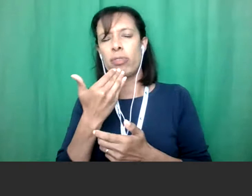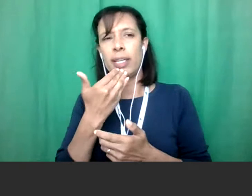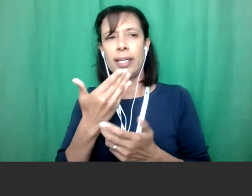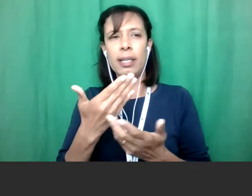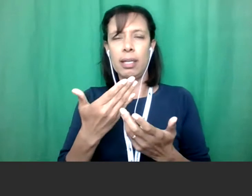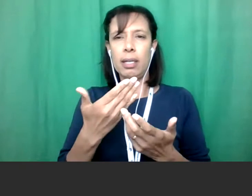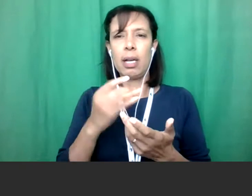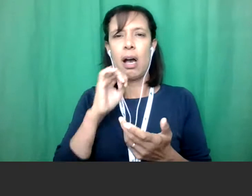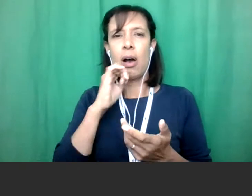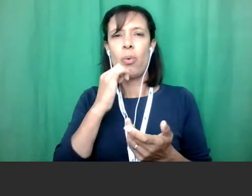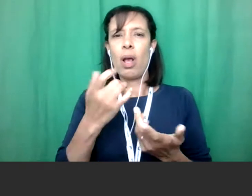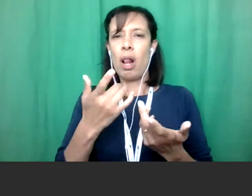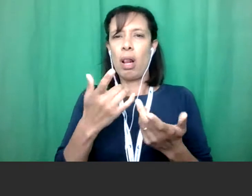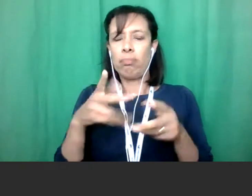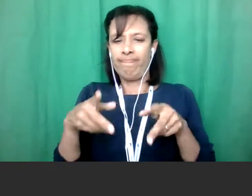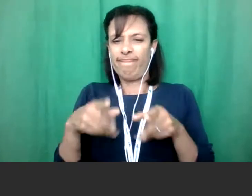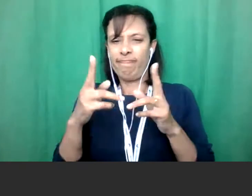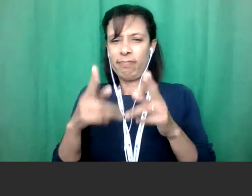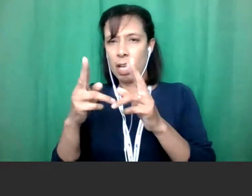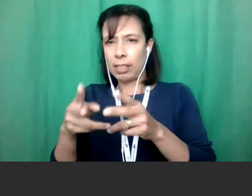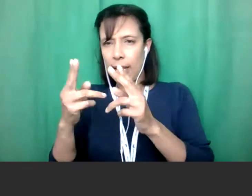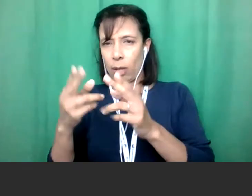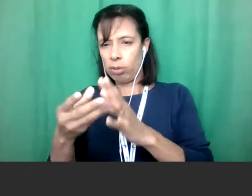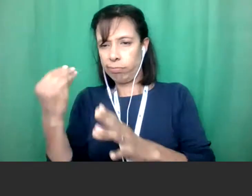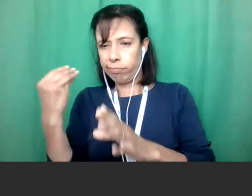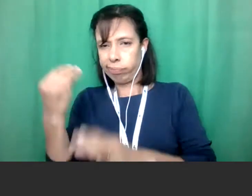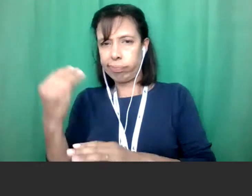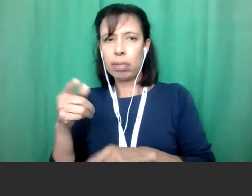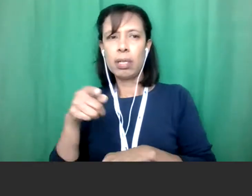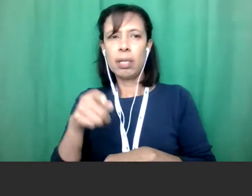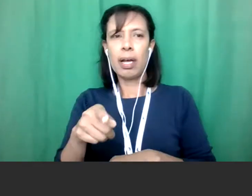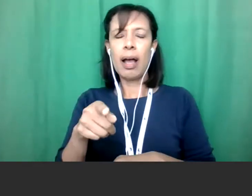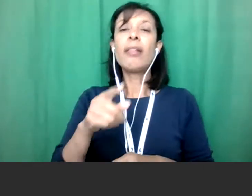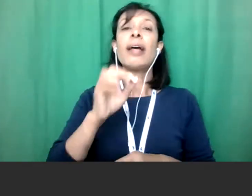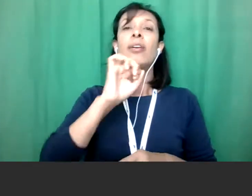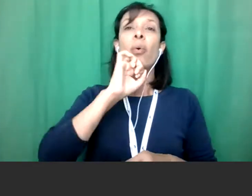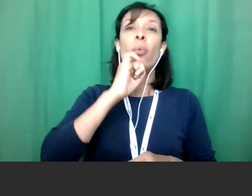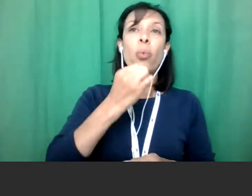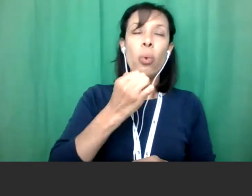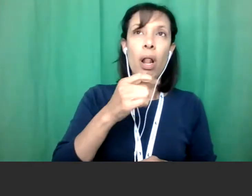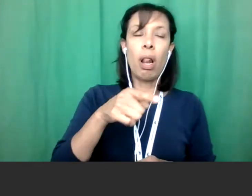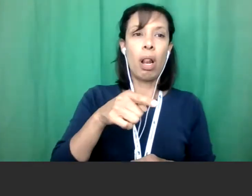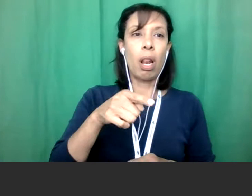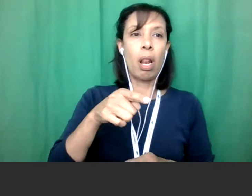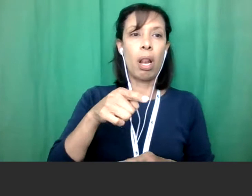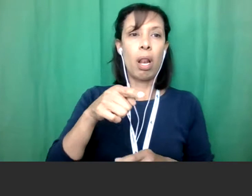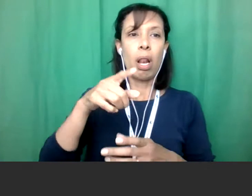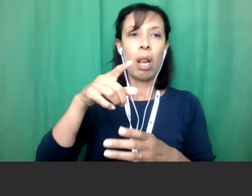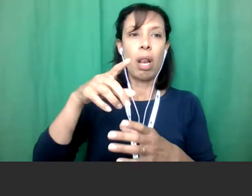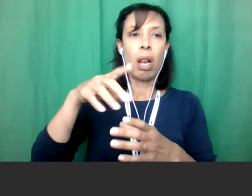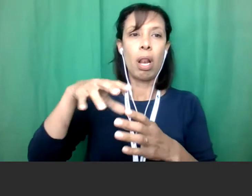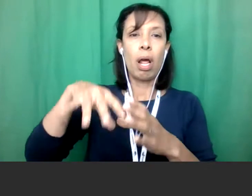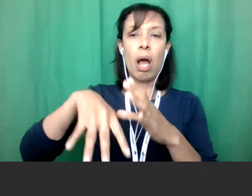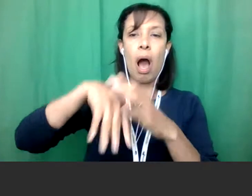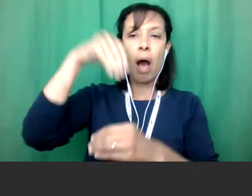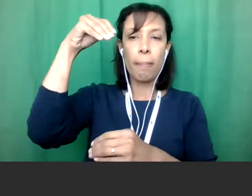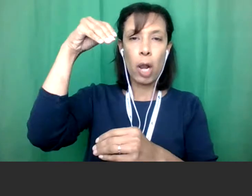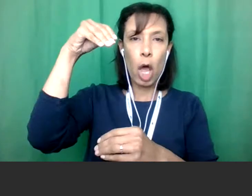And then I'm expecting to load it up either onto Panopto or onto